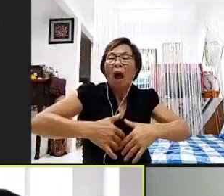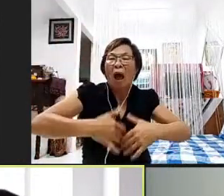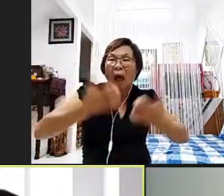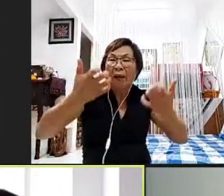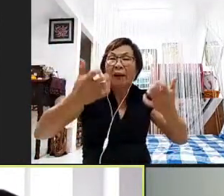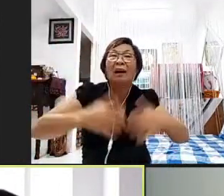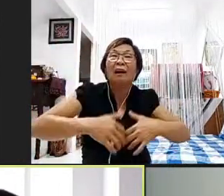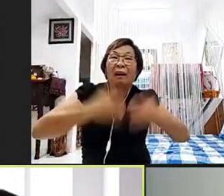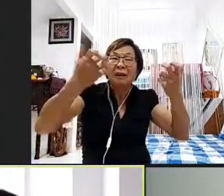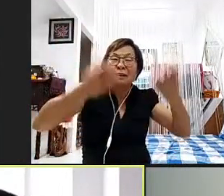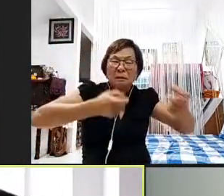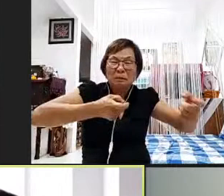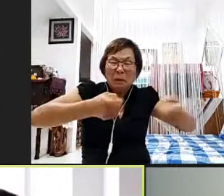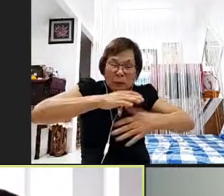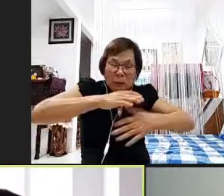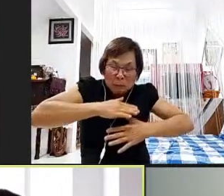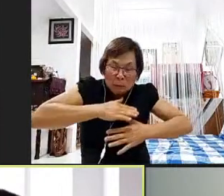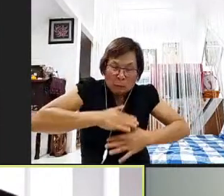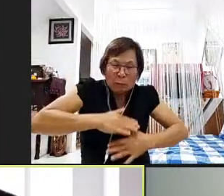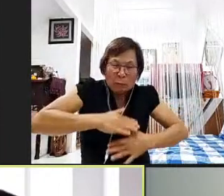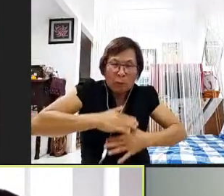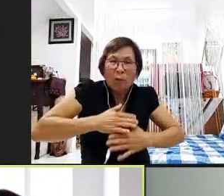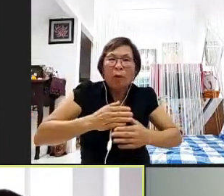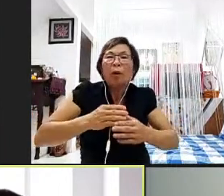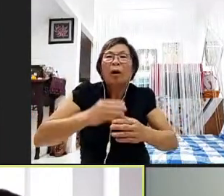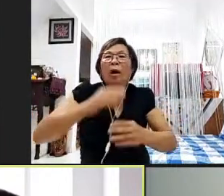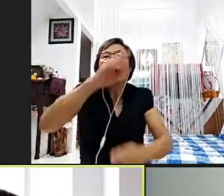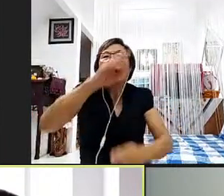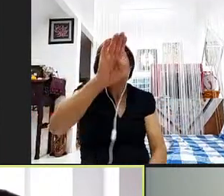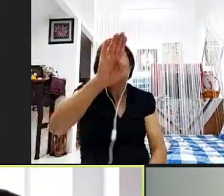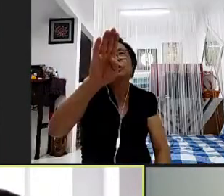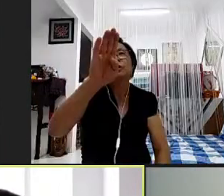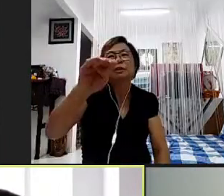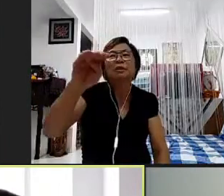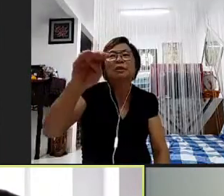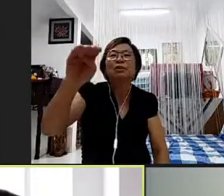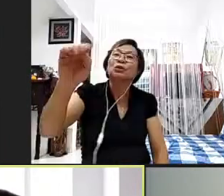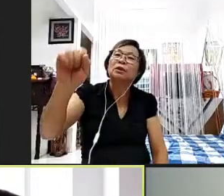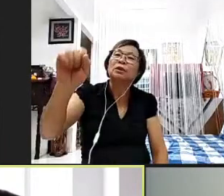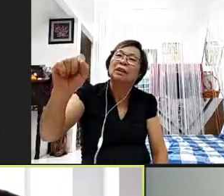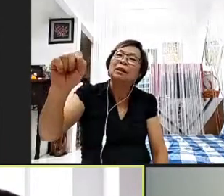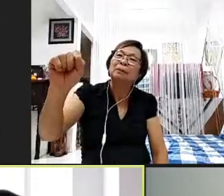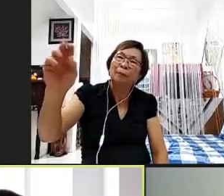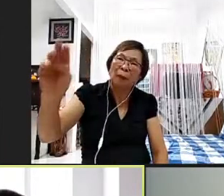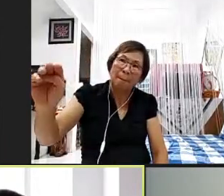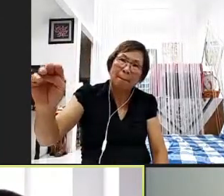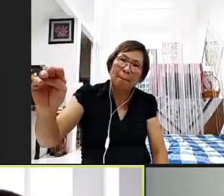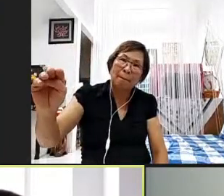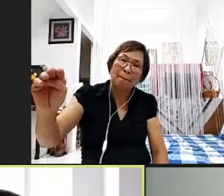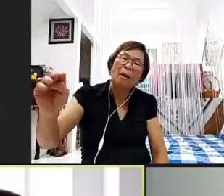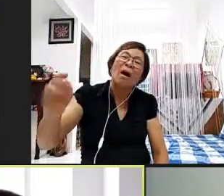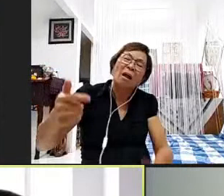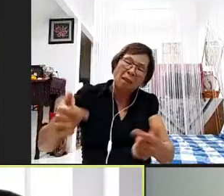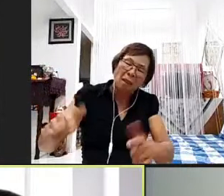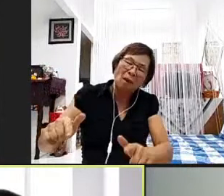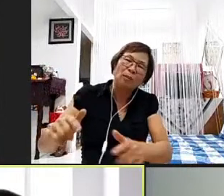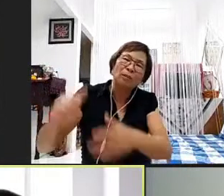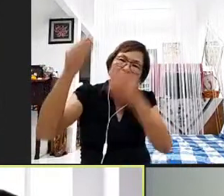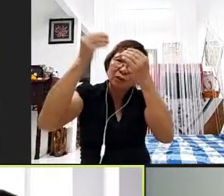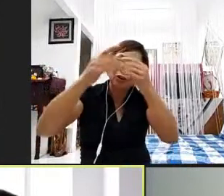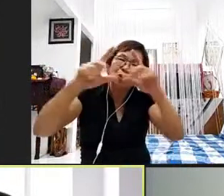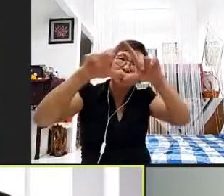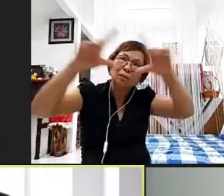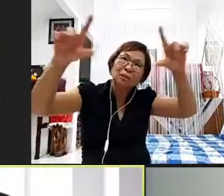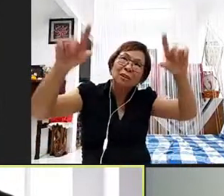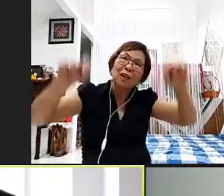that is organized under the Buddhist Missionary Society of Malaysia. Please allow me to share the slide. They just